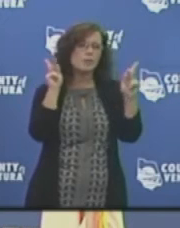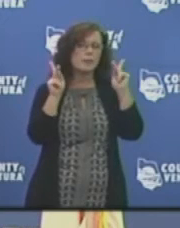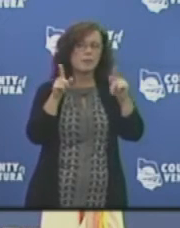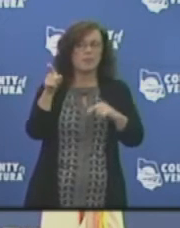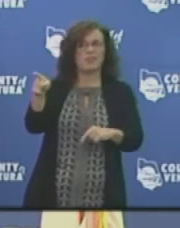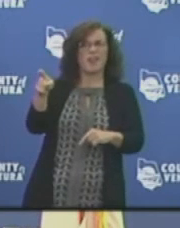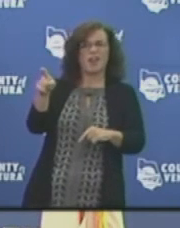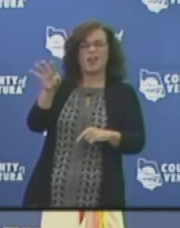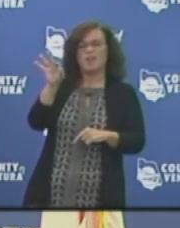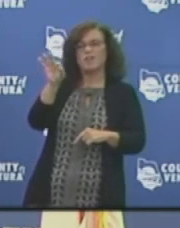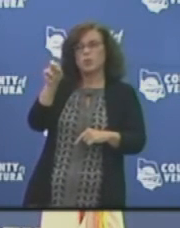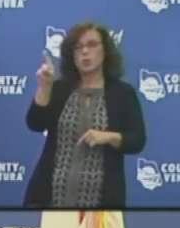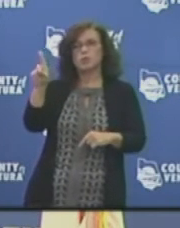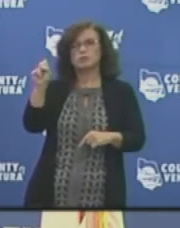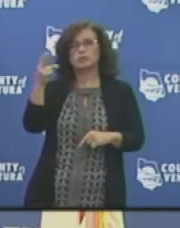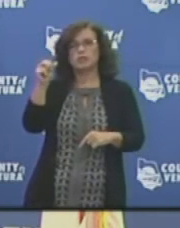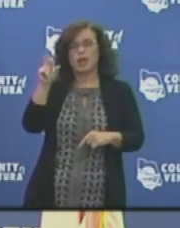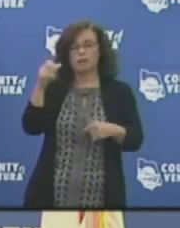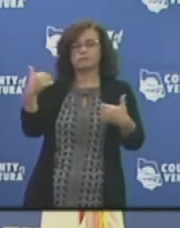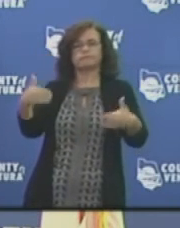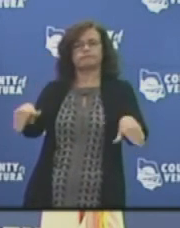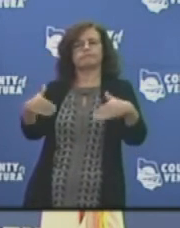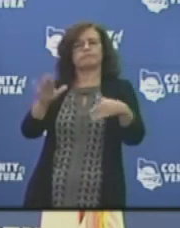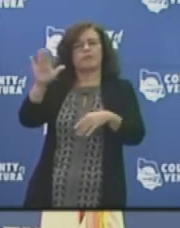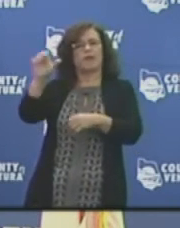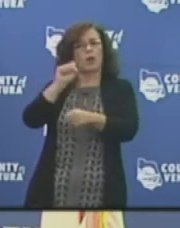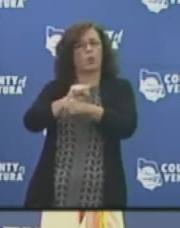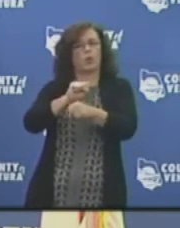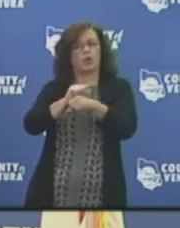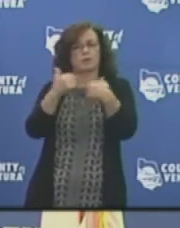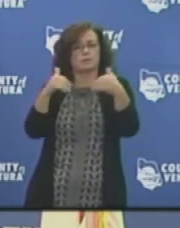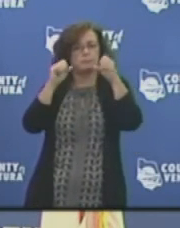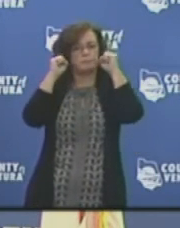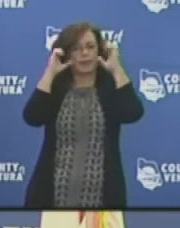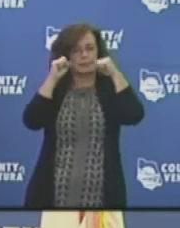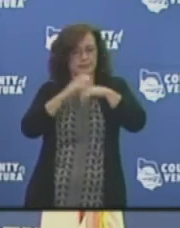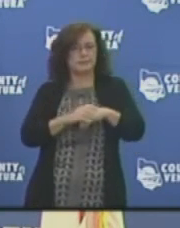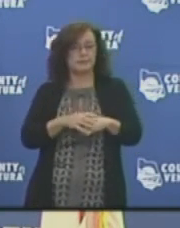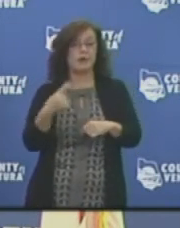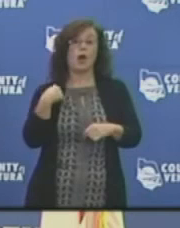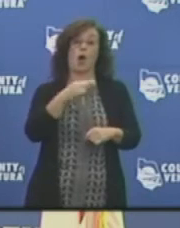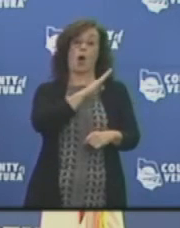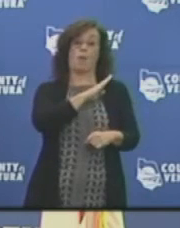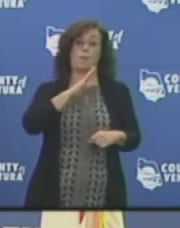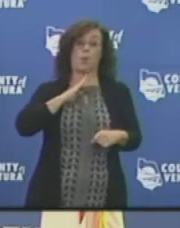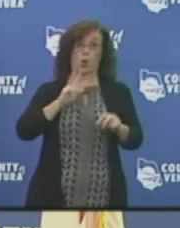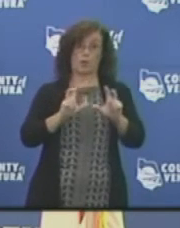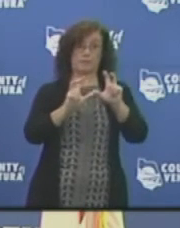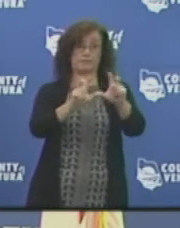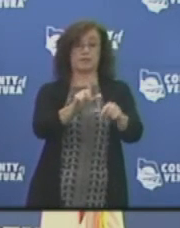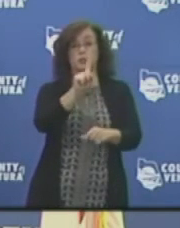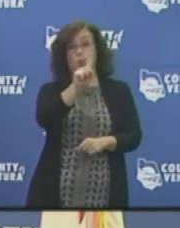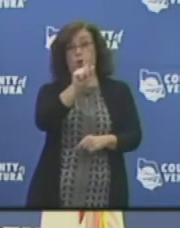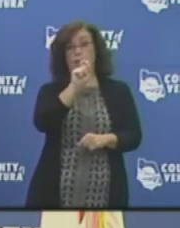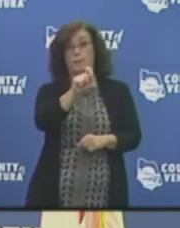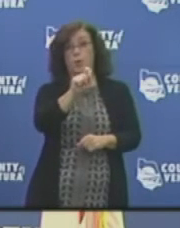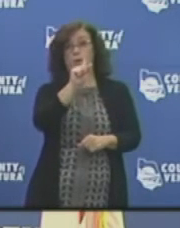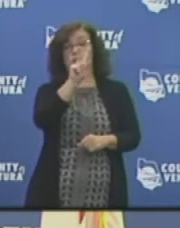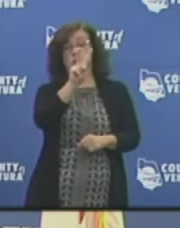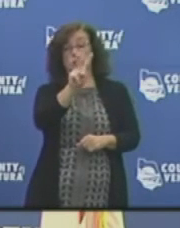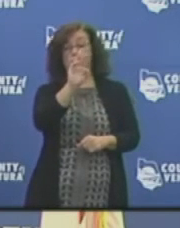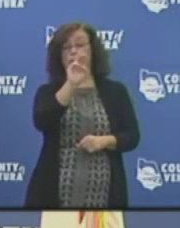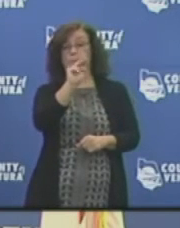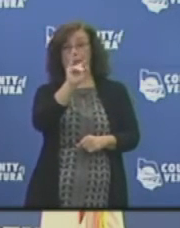community, and we're so grateful for that. We also want you to know that our board has invested $1.2 million as well with Food Share